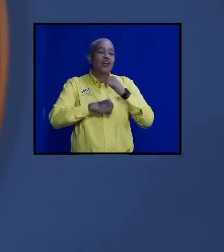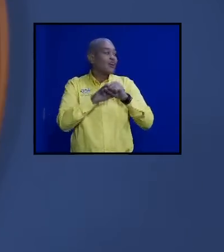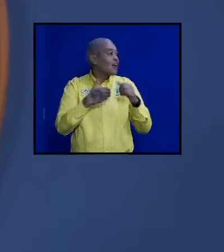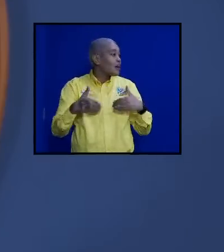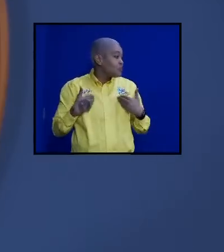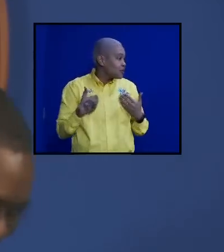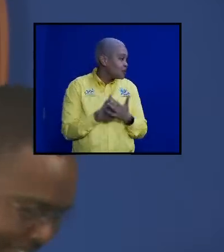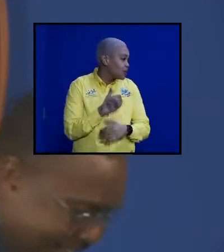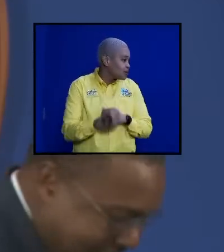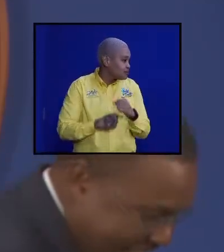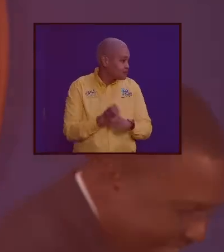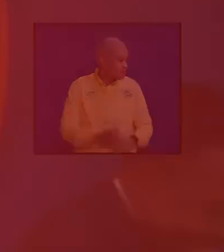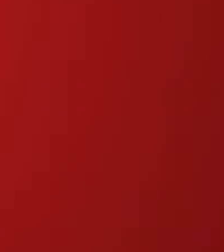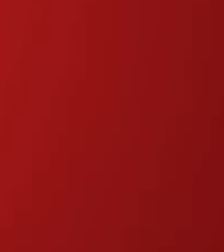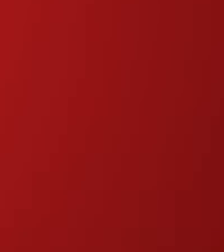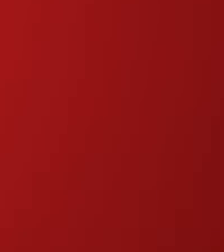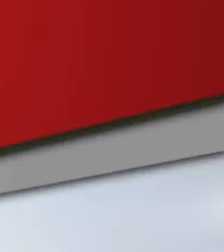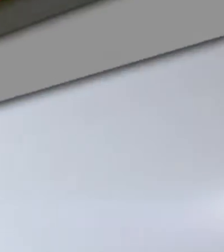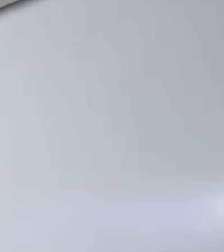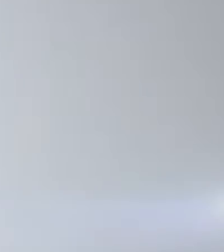Year.